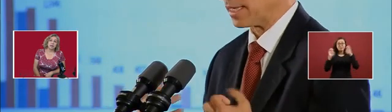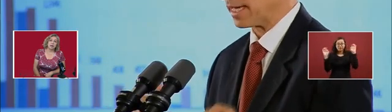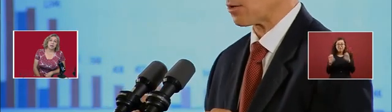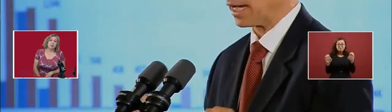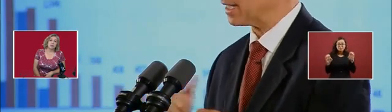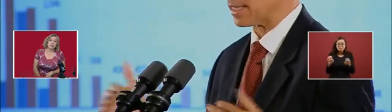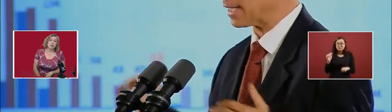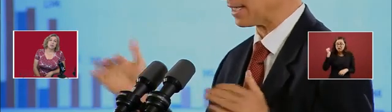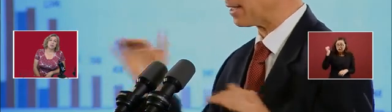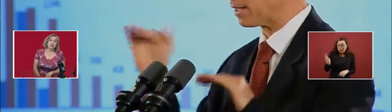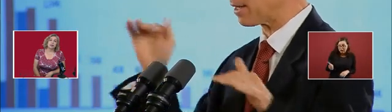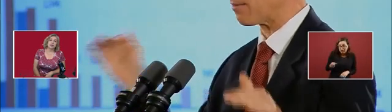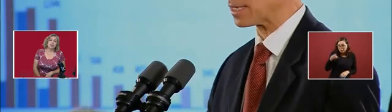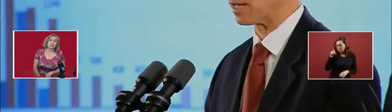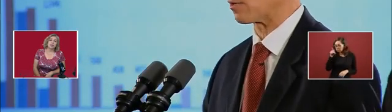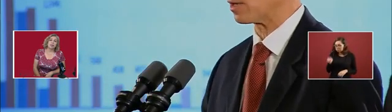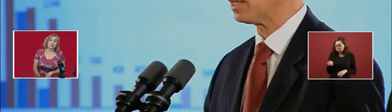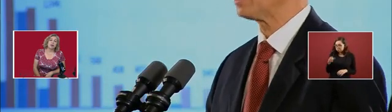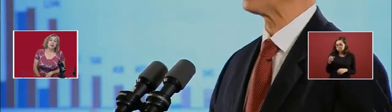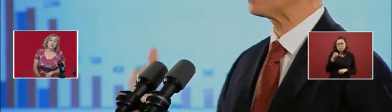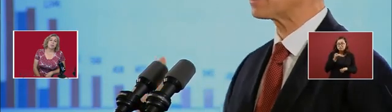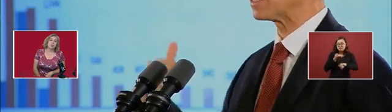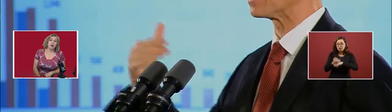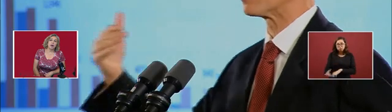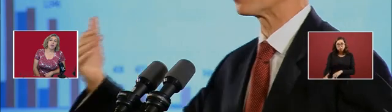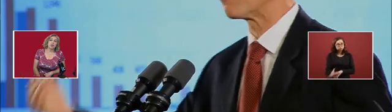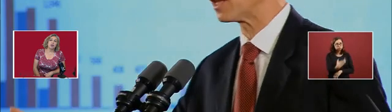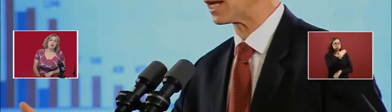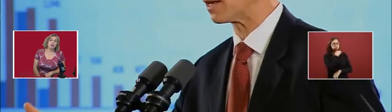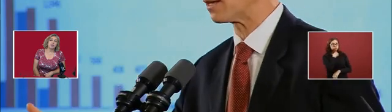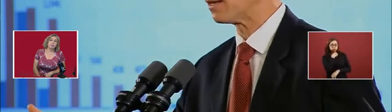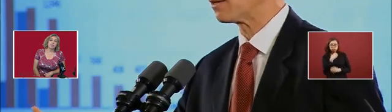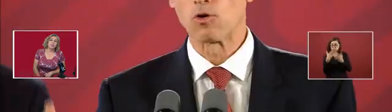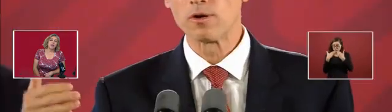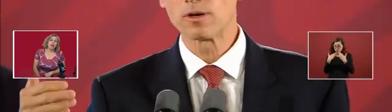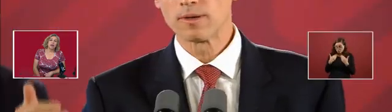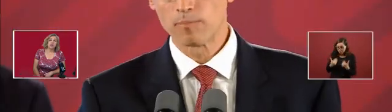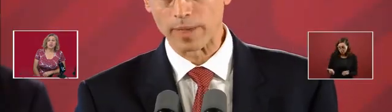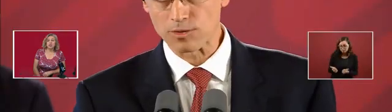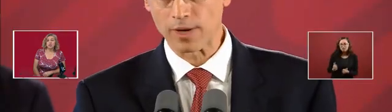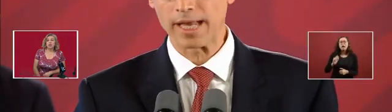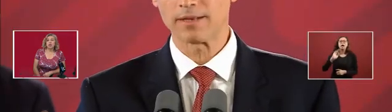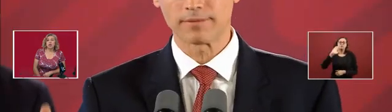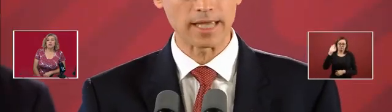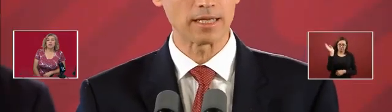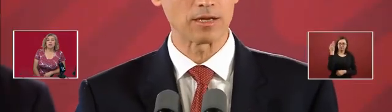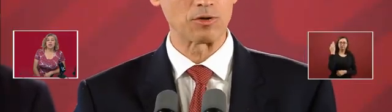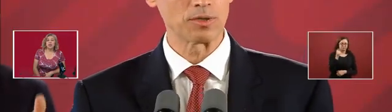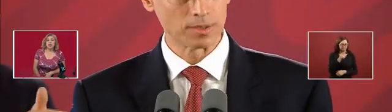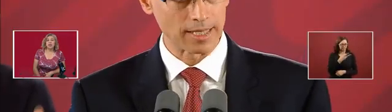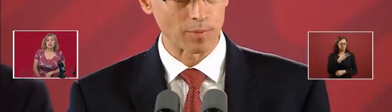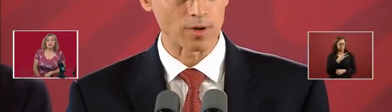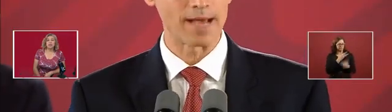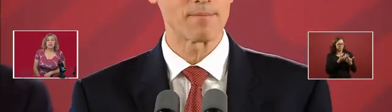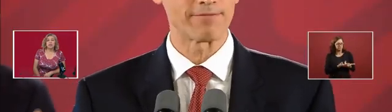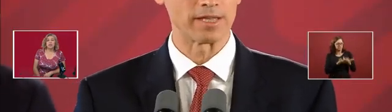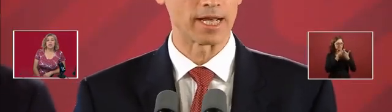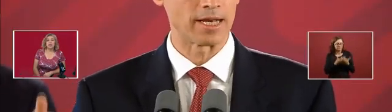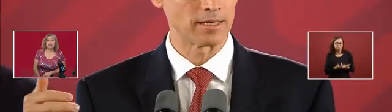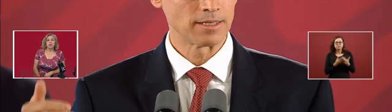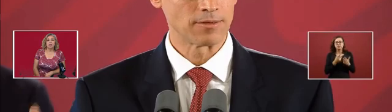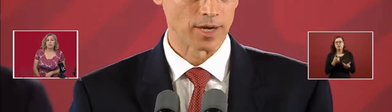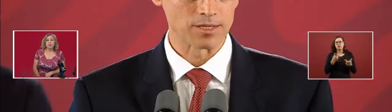that. And the federal purchase is for the phase when it's after or